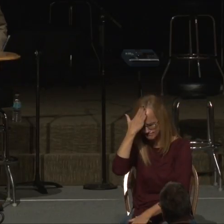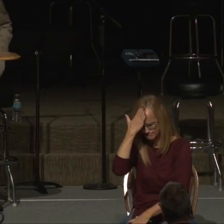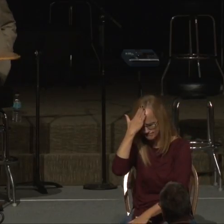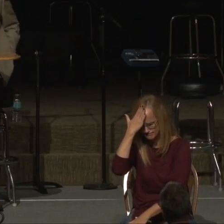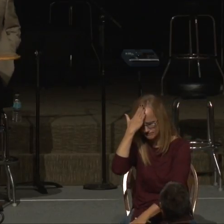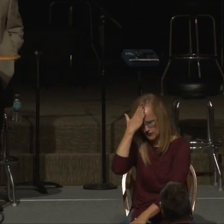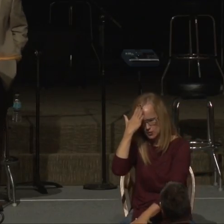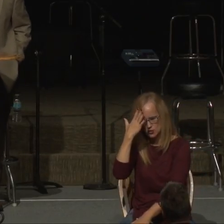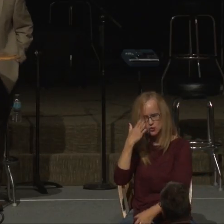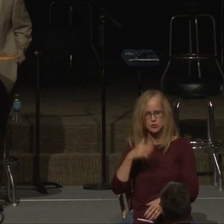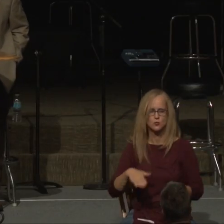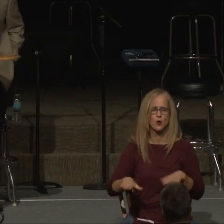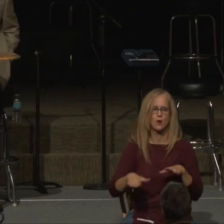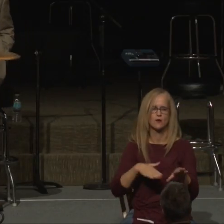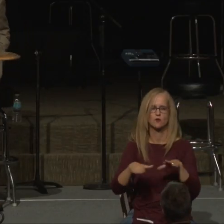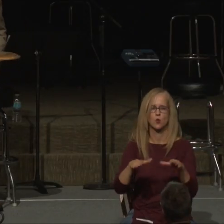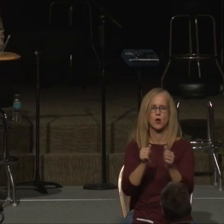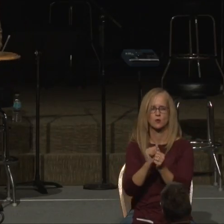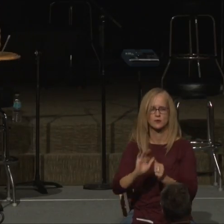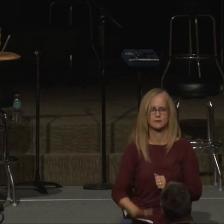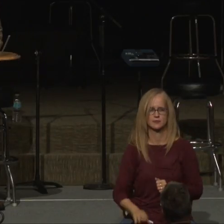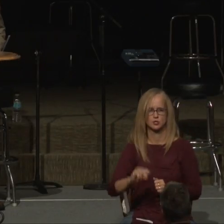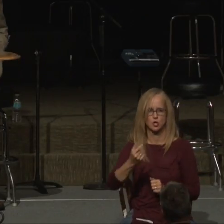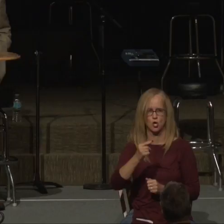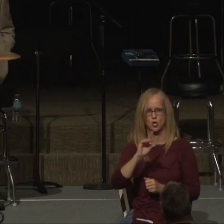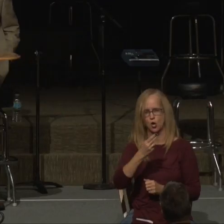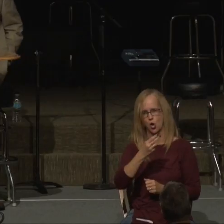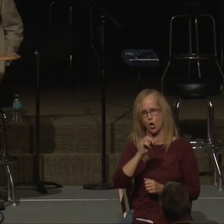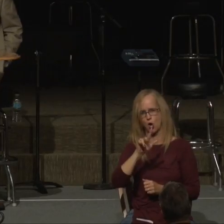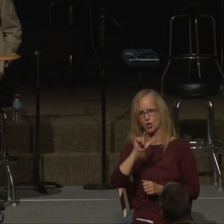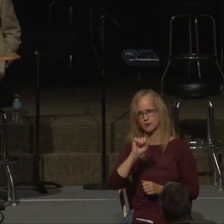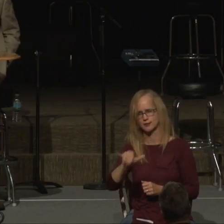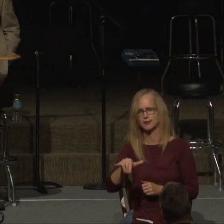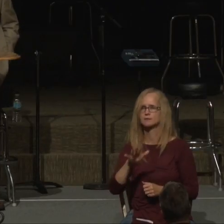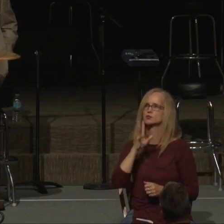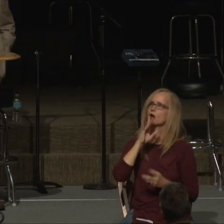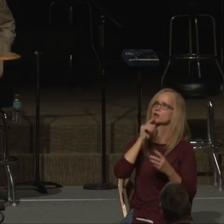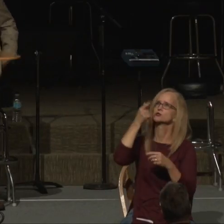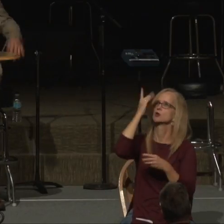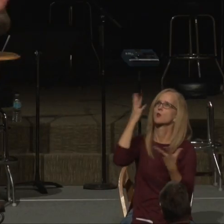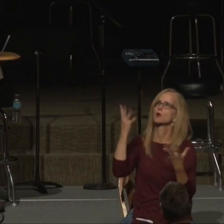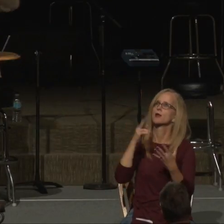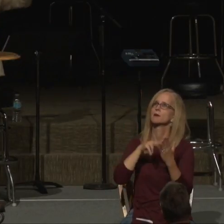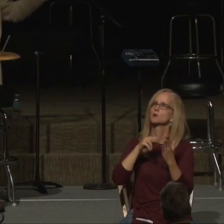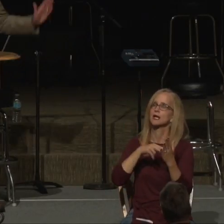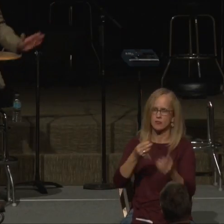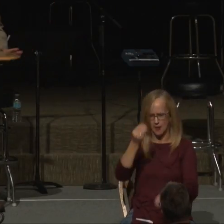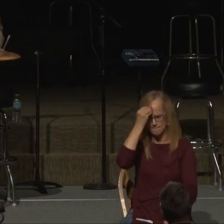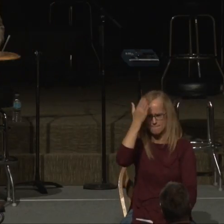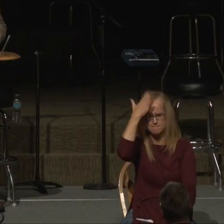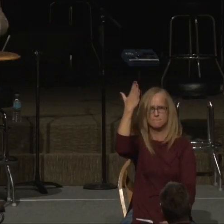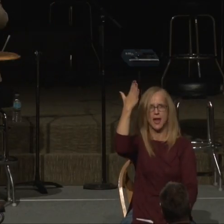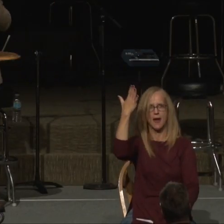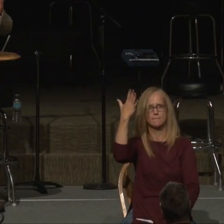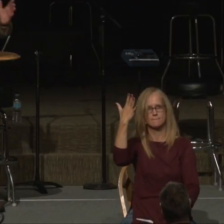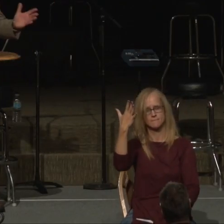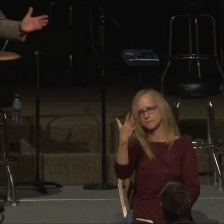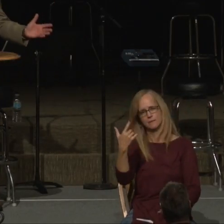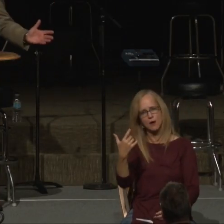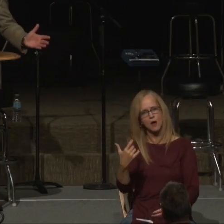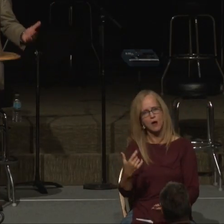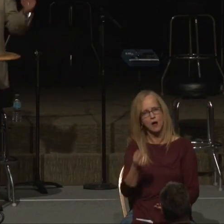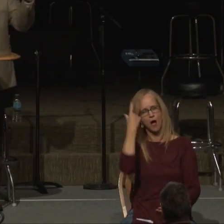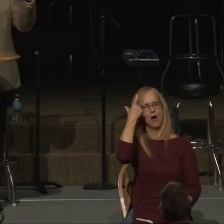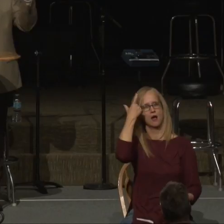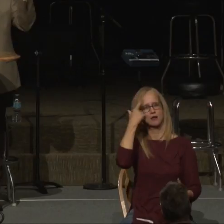And so I took Harley for a walk, and I'm talking to God about what I've been reading, and all of a sudden, bam, this hits me. It's